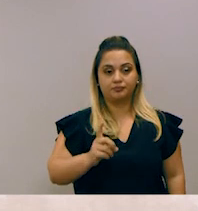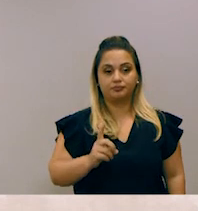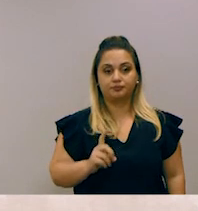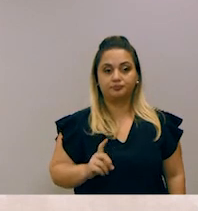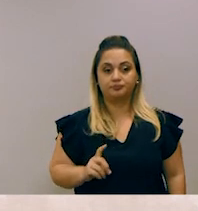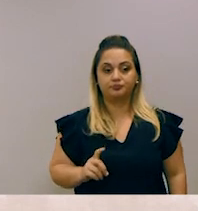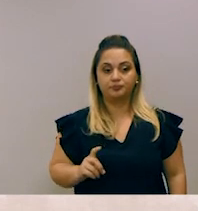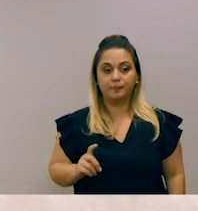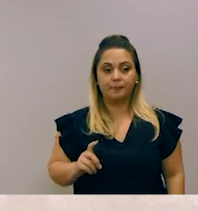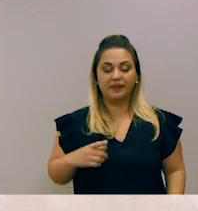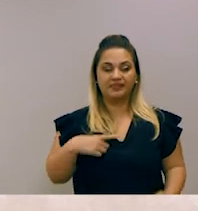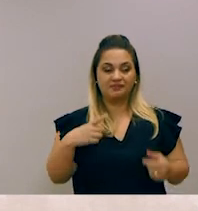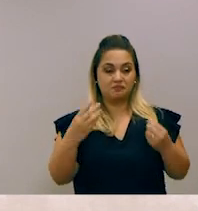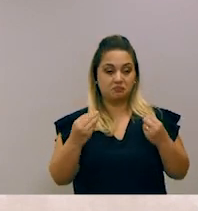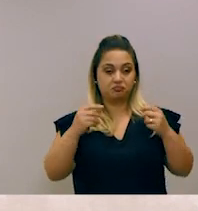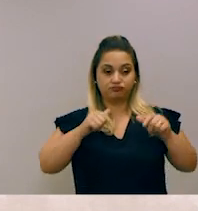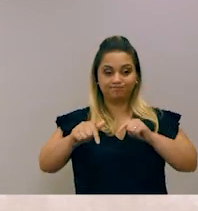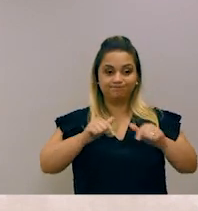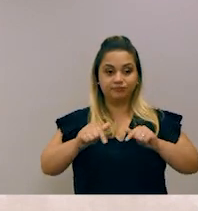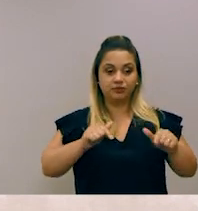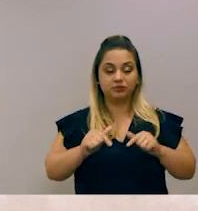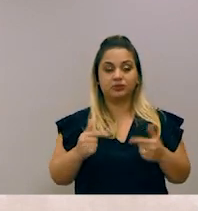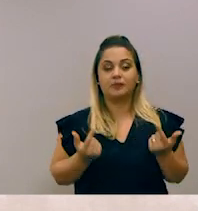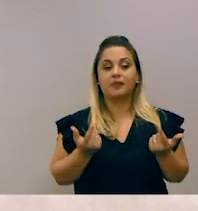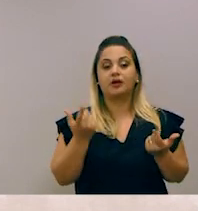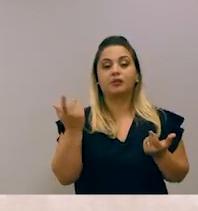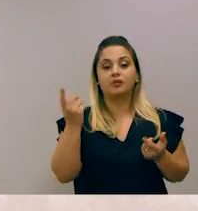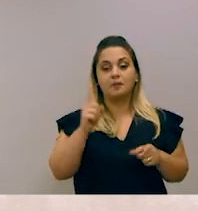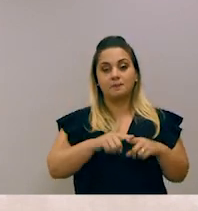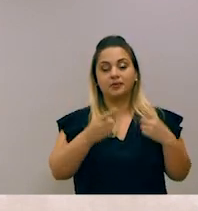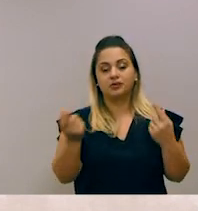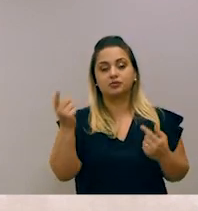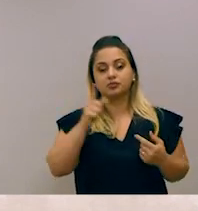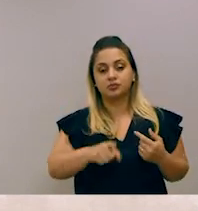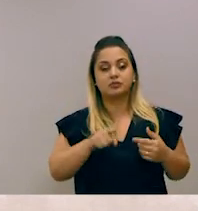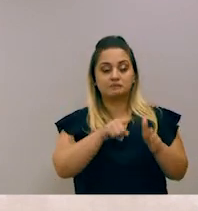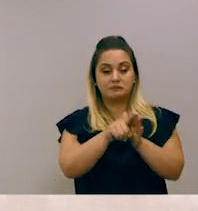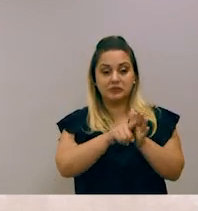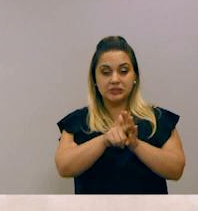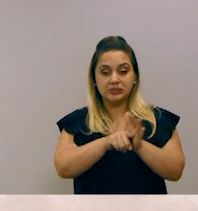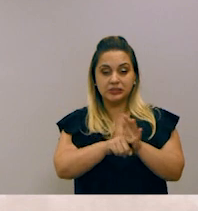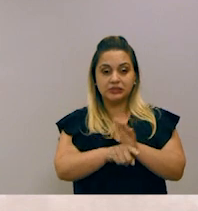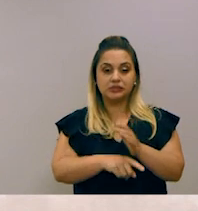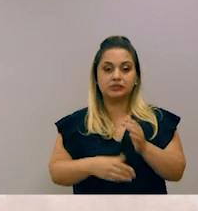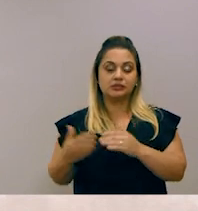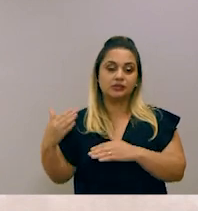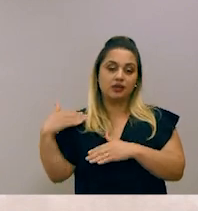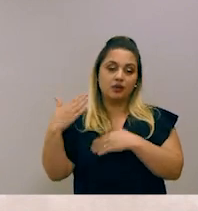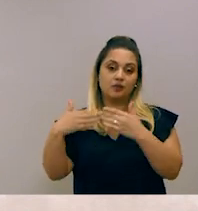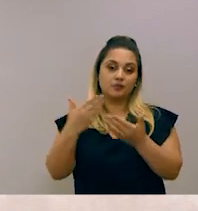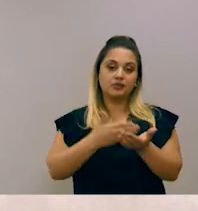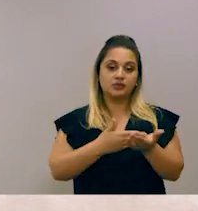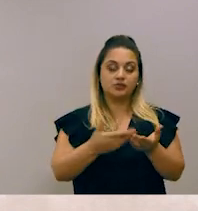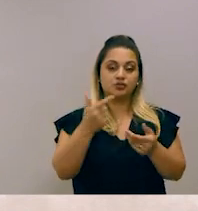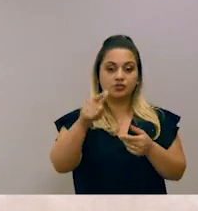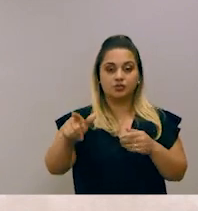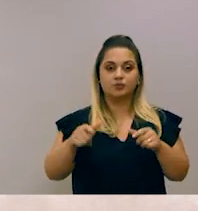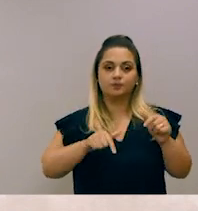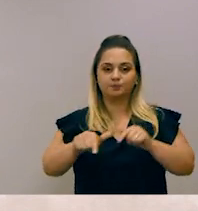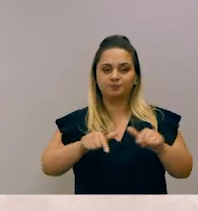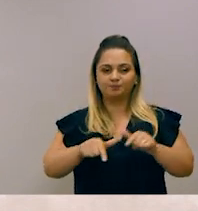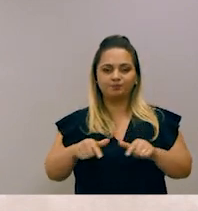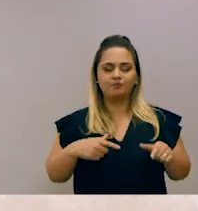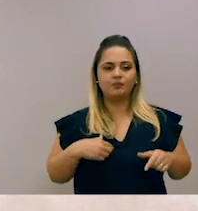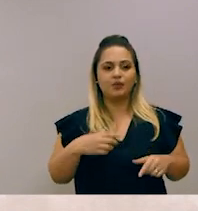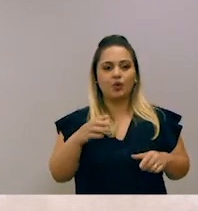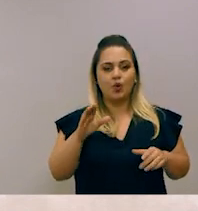It's a research field that has many studies, so I could explore that from other studies. The